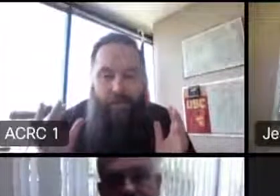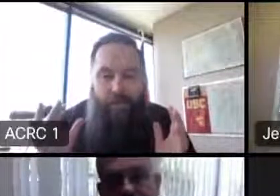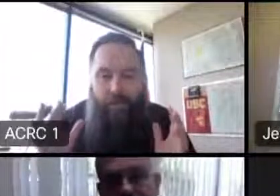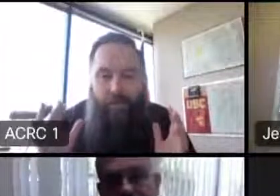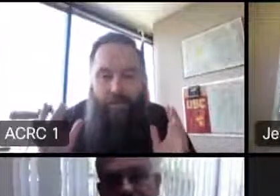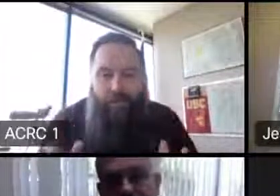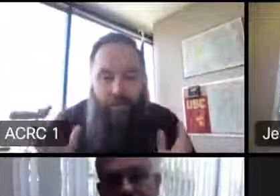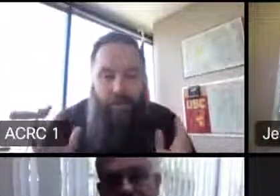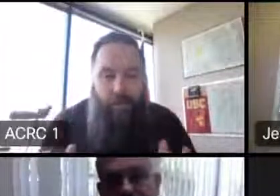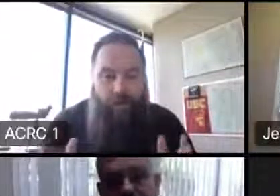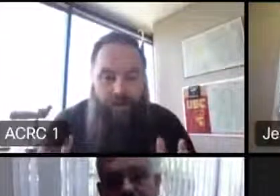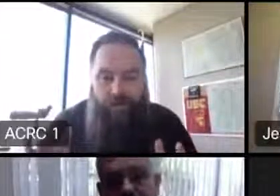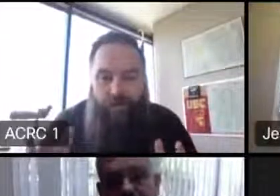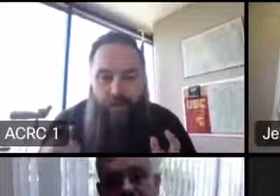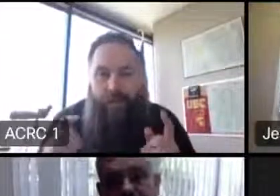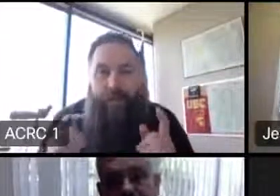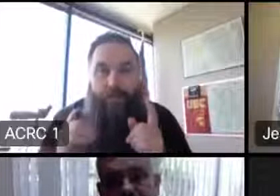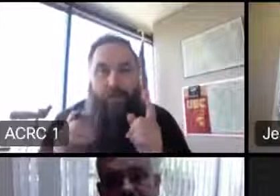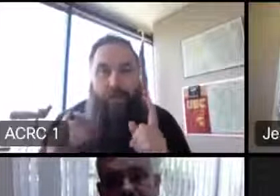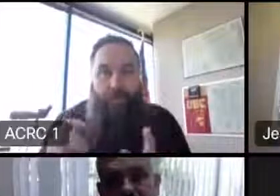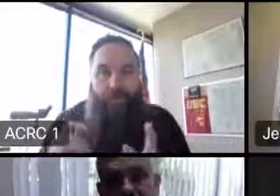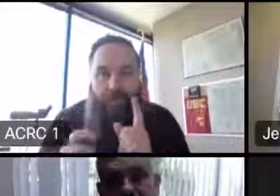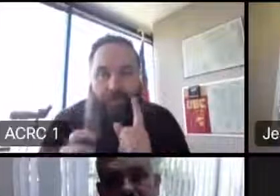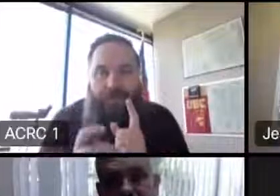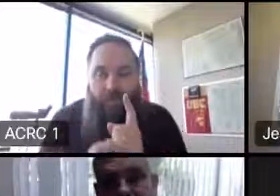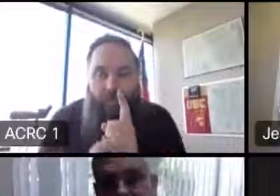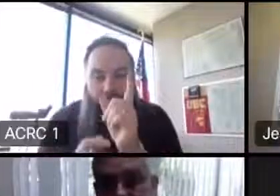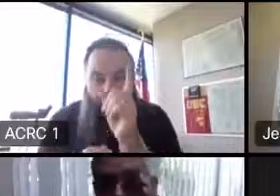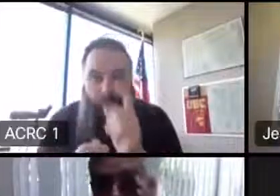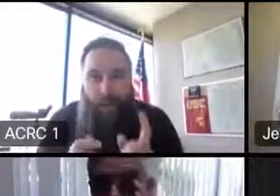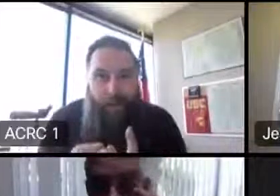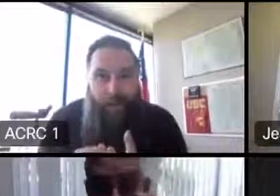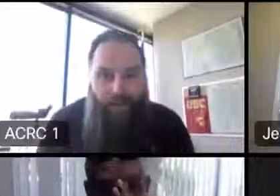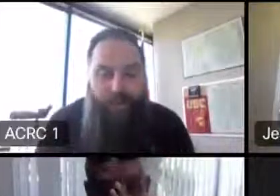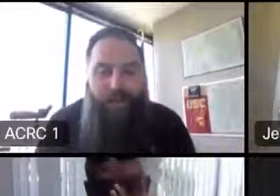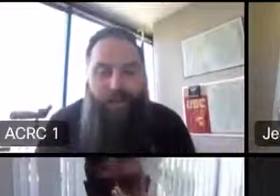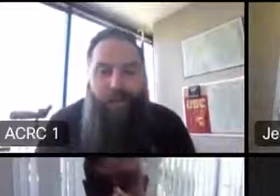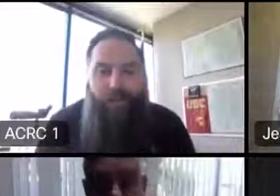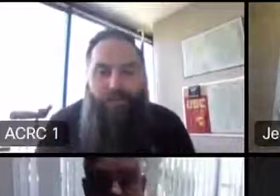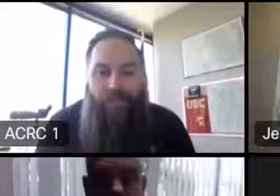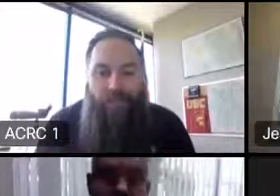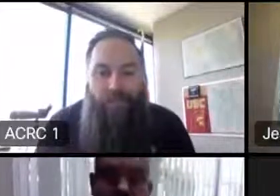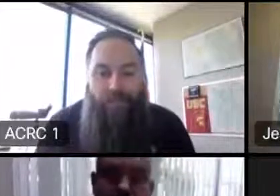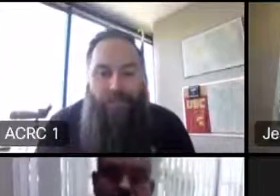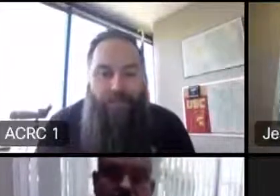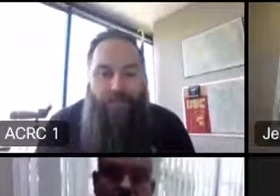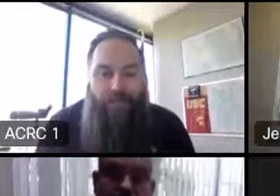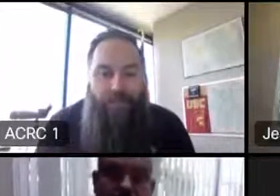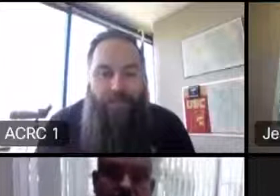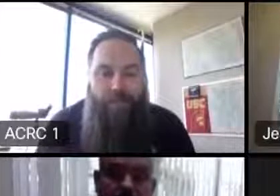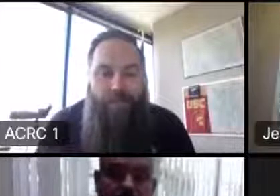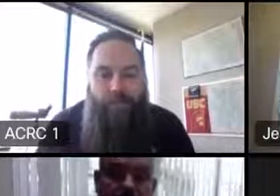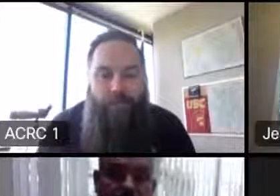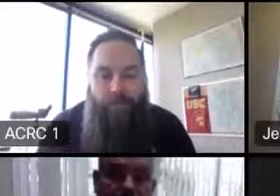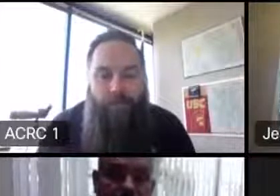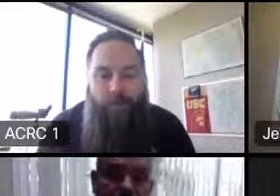folks at the Disability Thrive Initiative, but it's on my list of things during my little break I have today between meetings to see if they